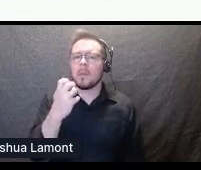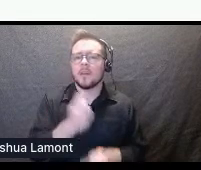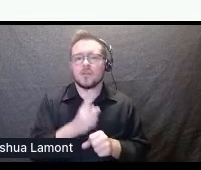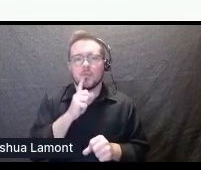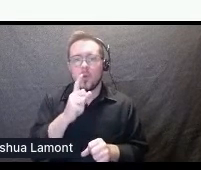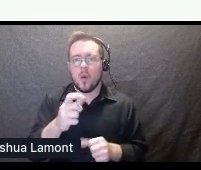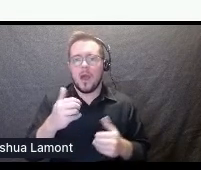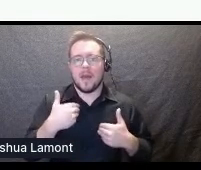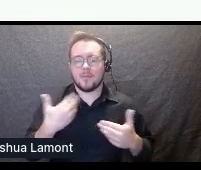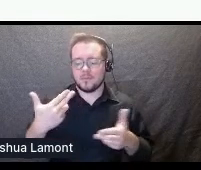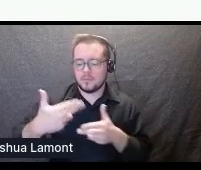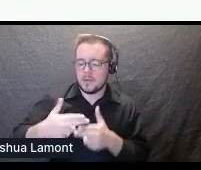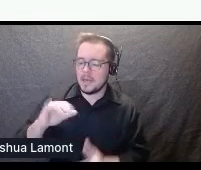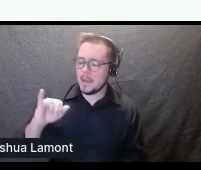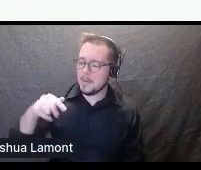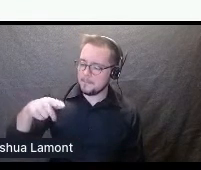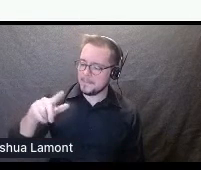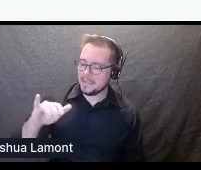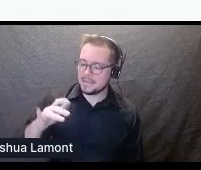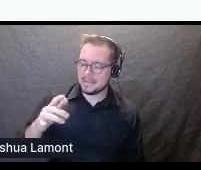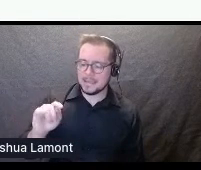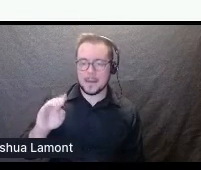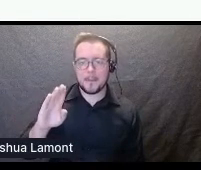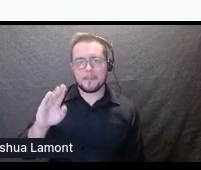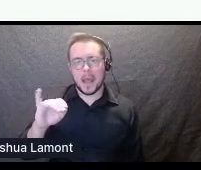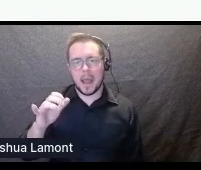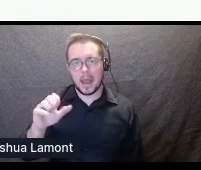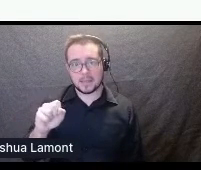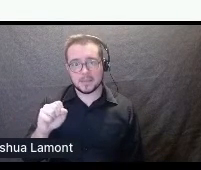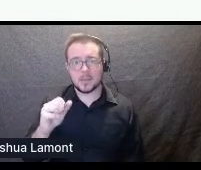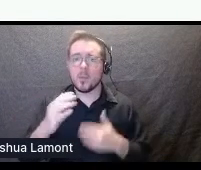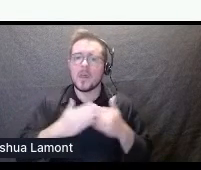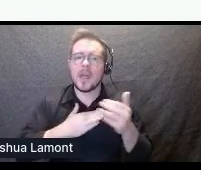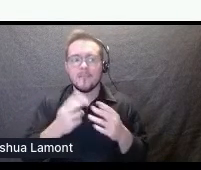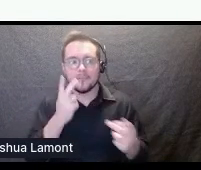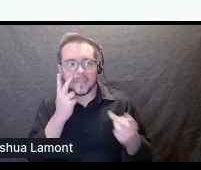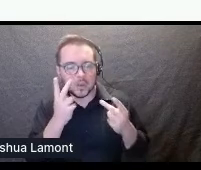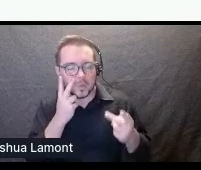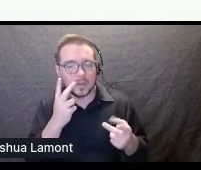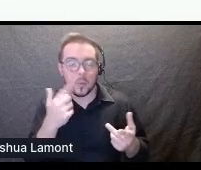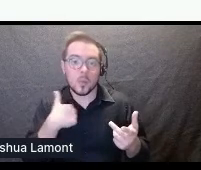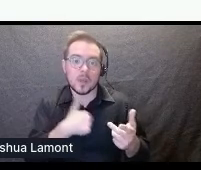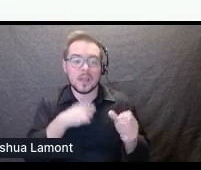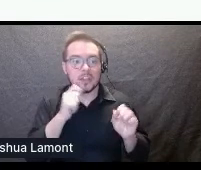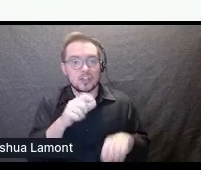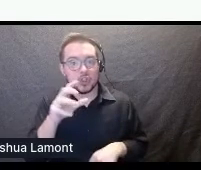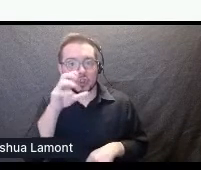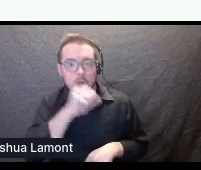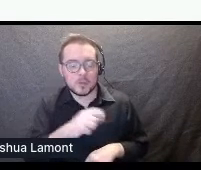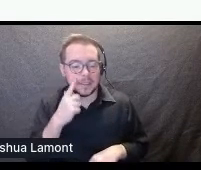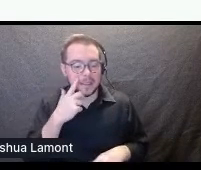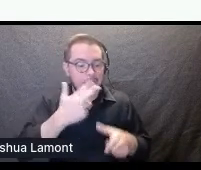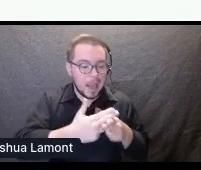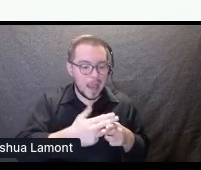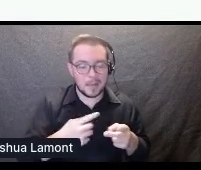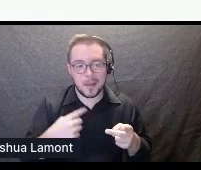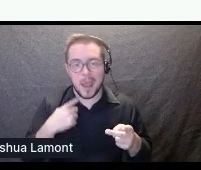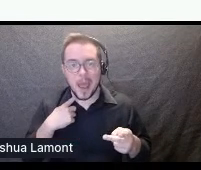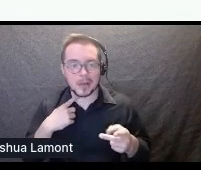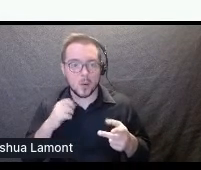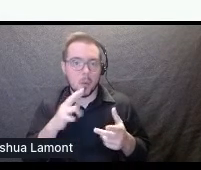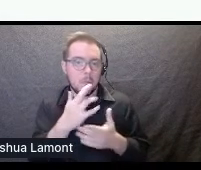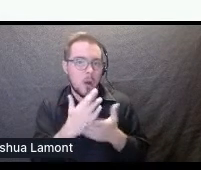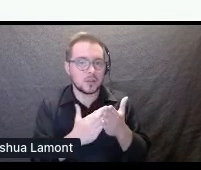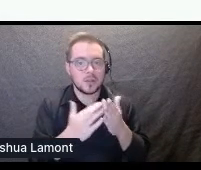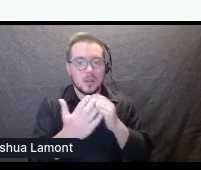bias, because even without visual markers, it's easy to subconsciously draw conclusions, based on names or accents or parts of the country that we might